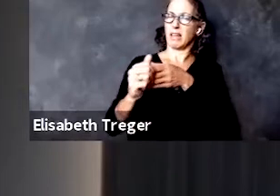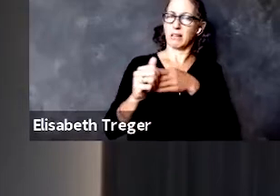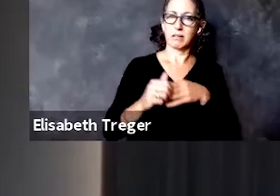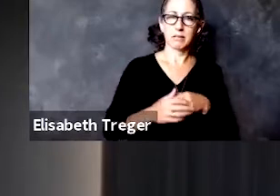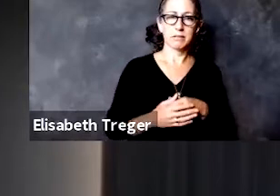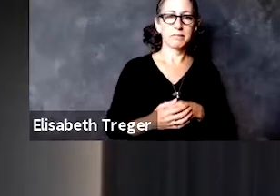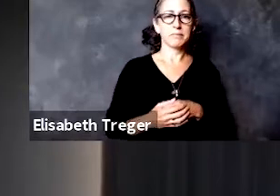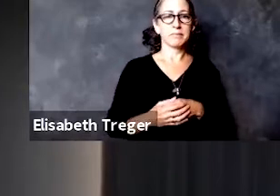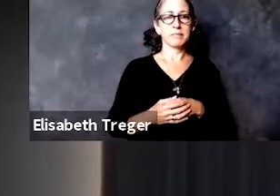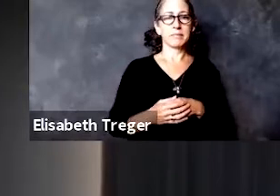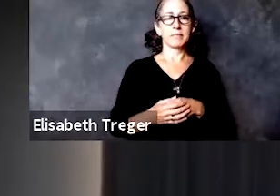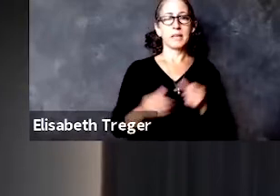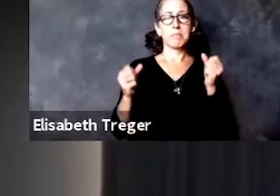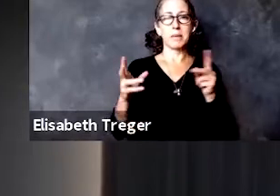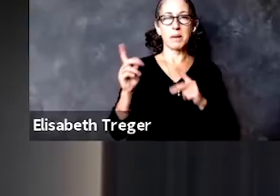about that thing.